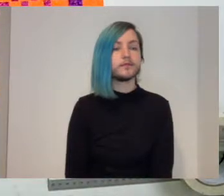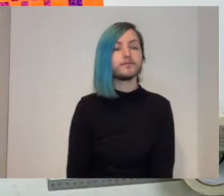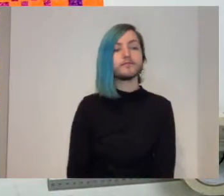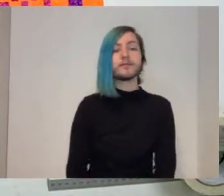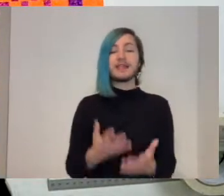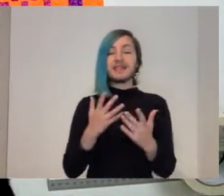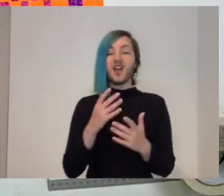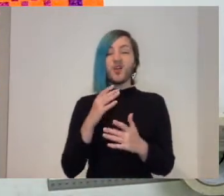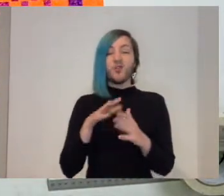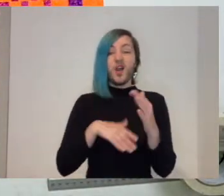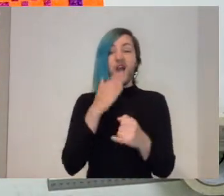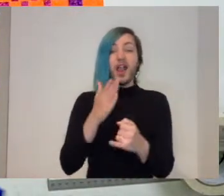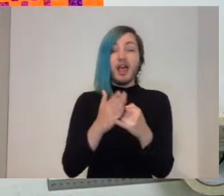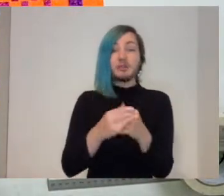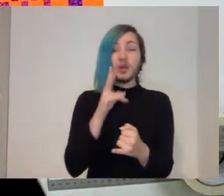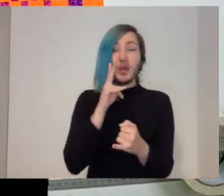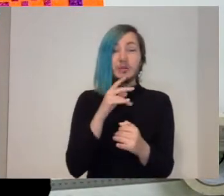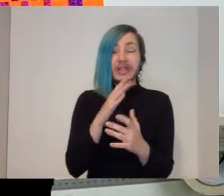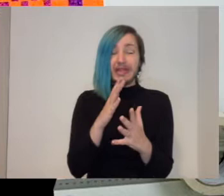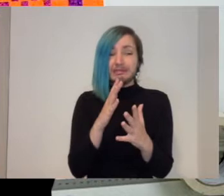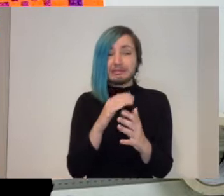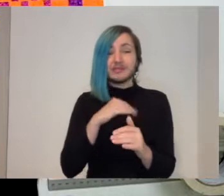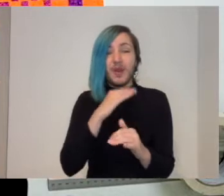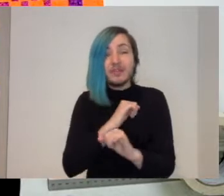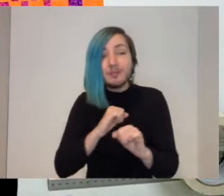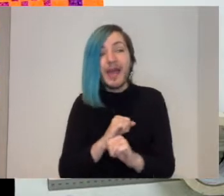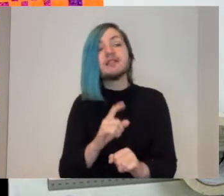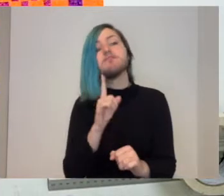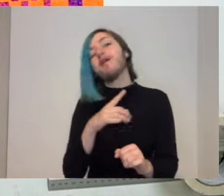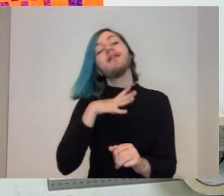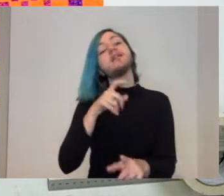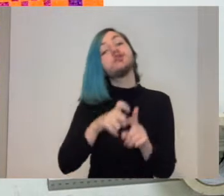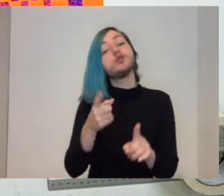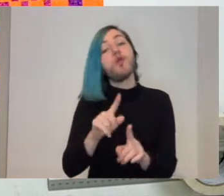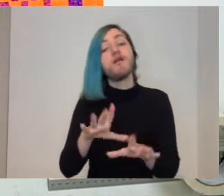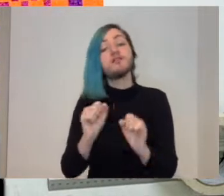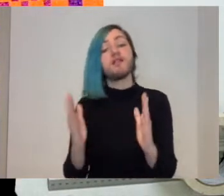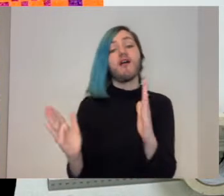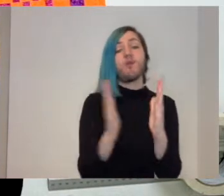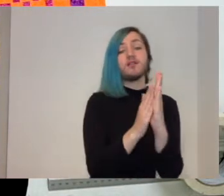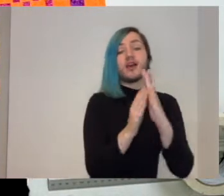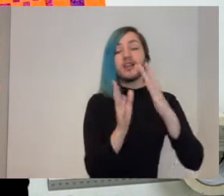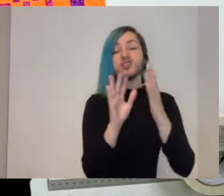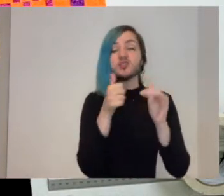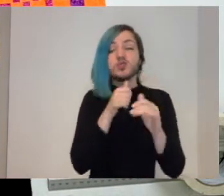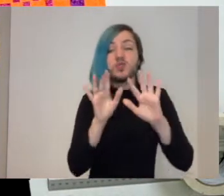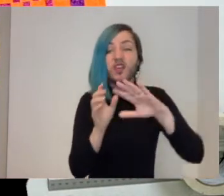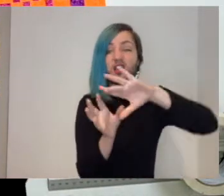Now this looks a bit tight to fit in the next one, but what you have to do is just start at the beginning again and really just use